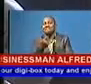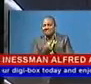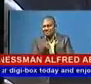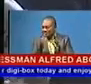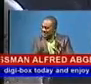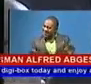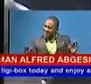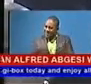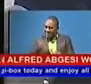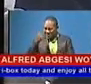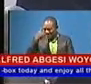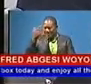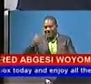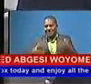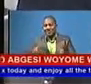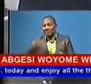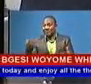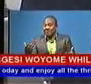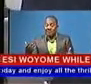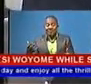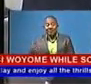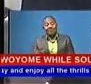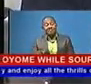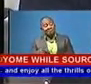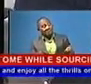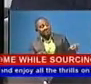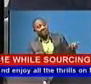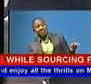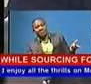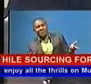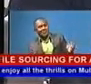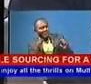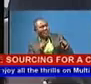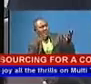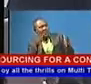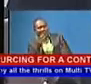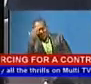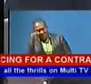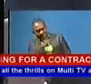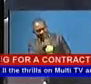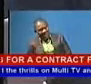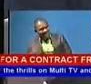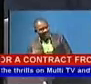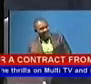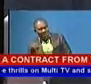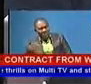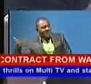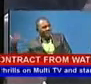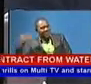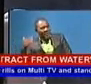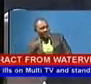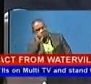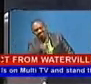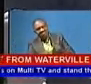will be useful to the court, and it takes the other side, it doesn't take them by surprise at all. You've had an opportunity to